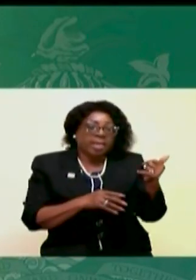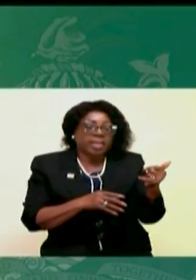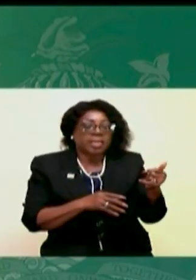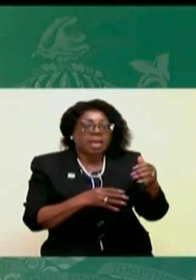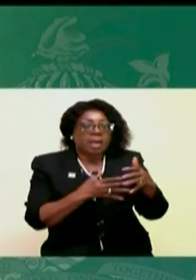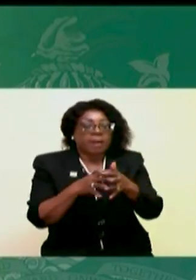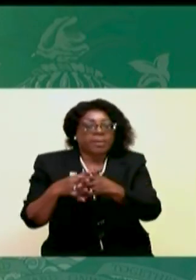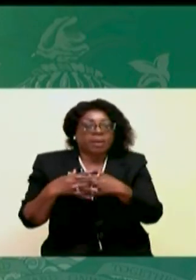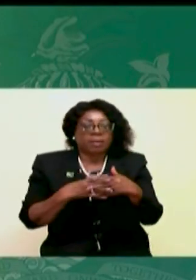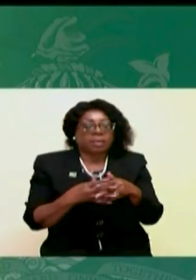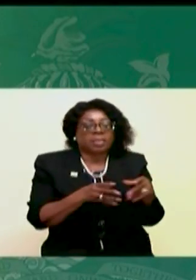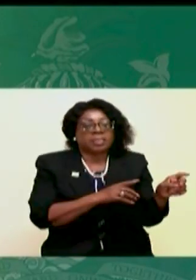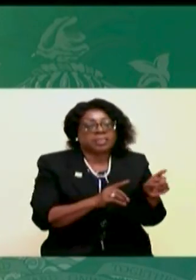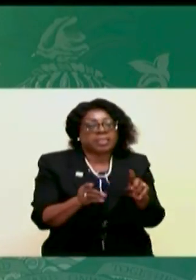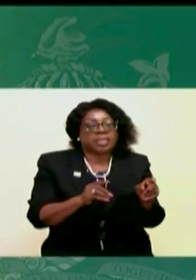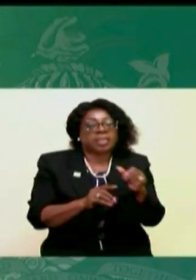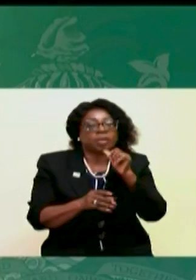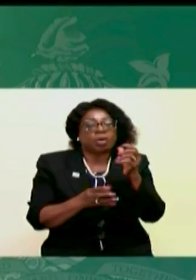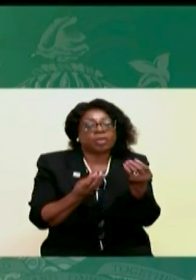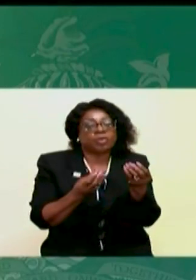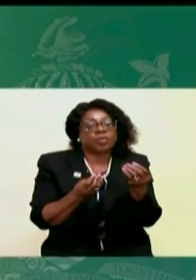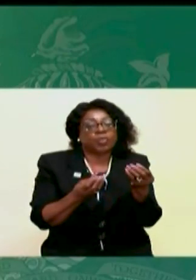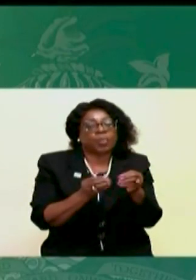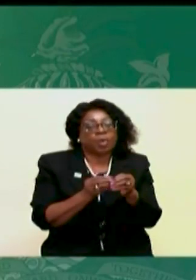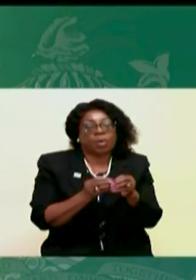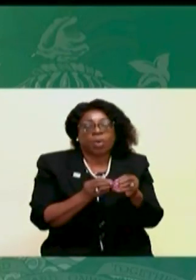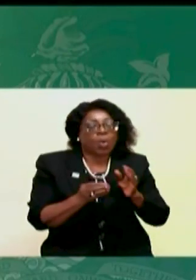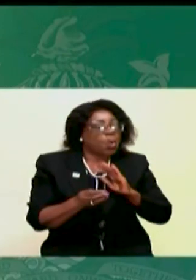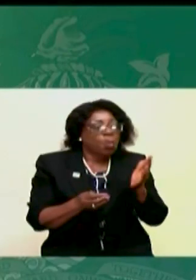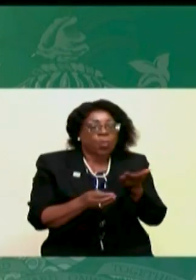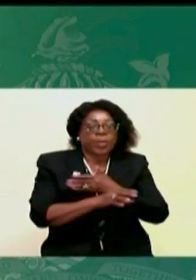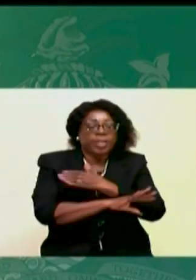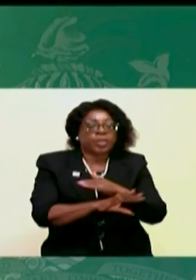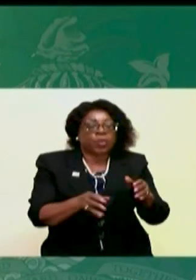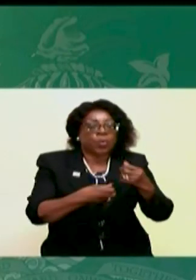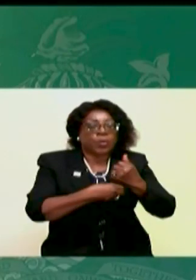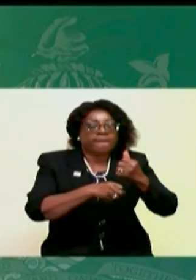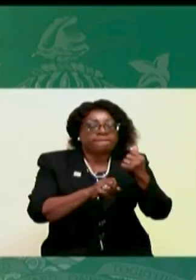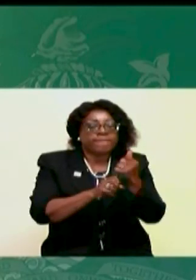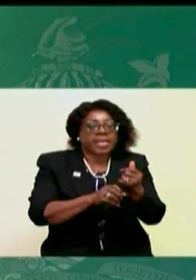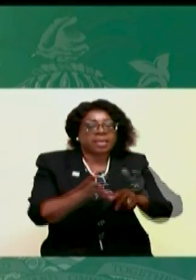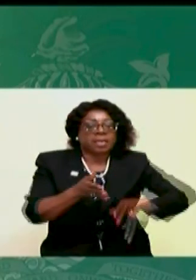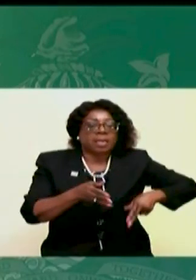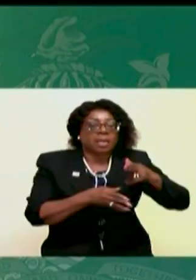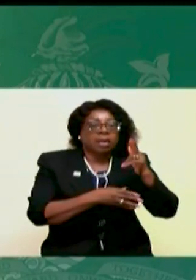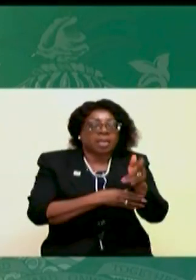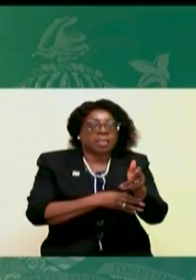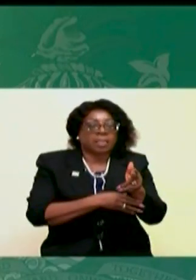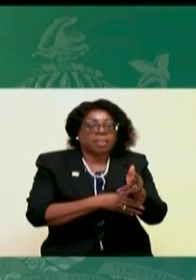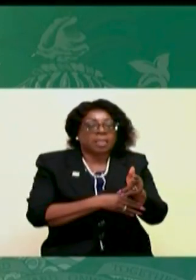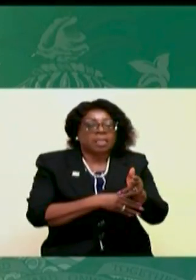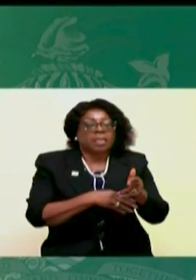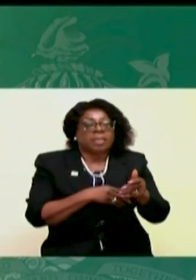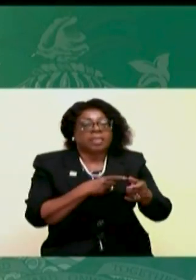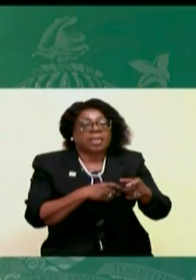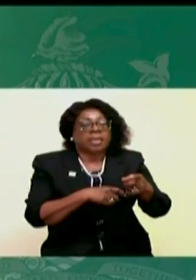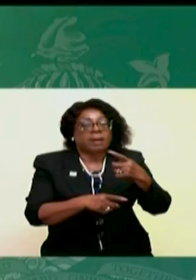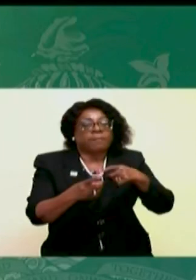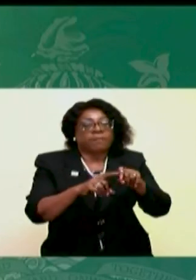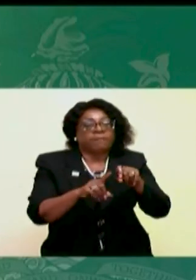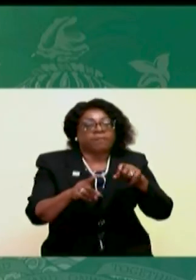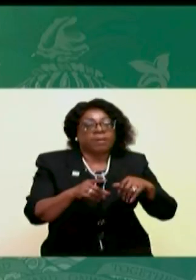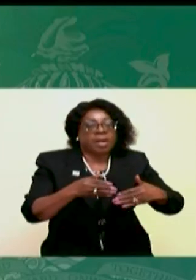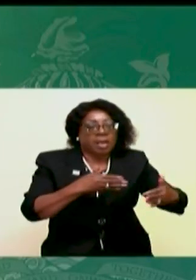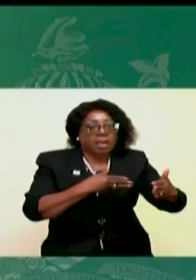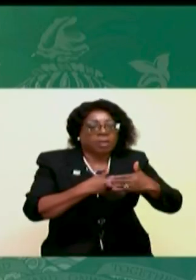more. We don't make guns, Madam Speaker. That's right. They come from the closest neighbor, which